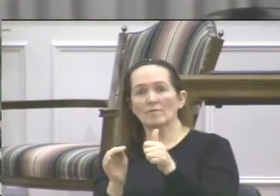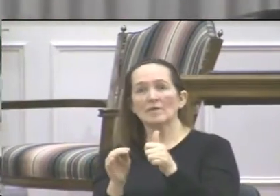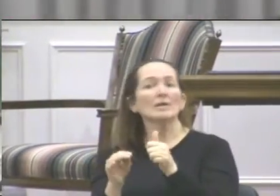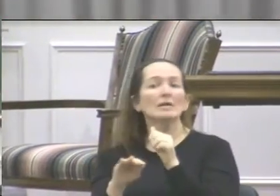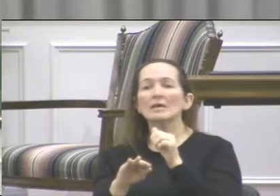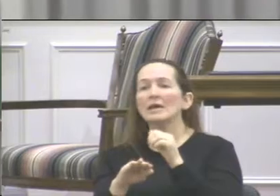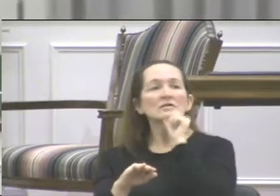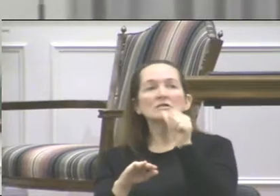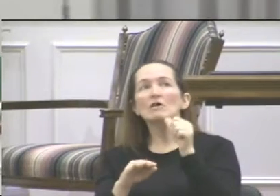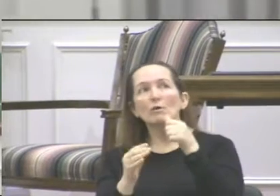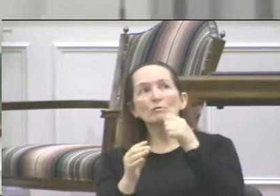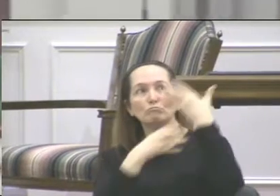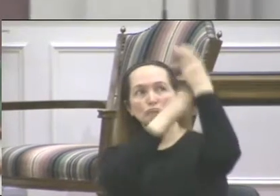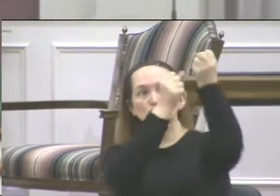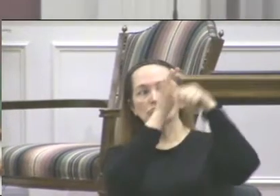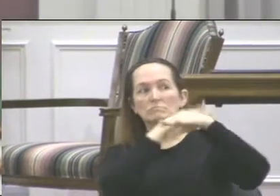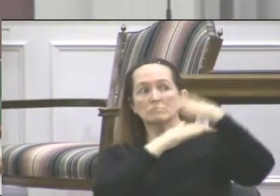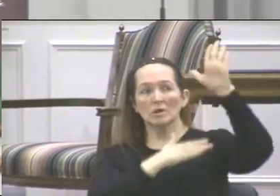than trusting in God.